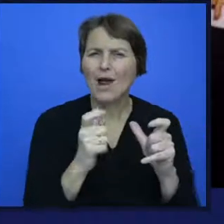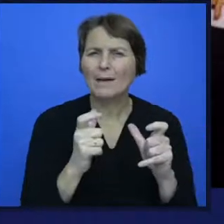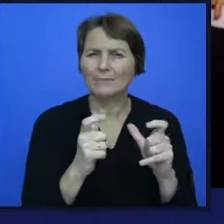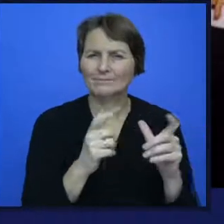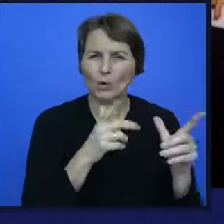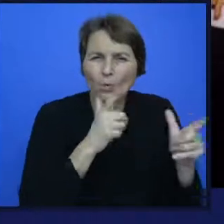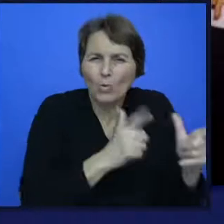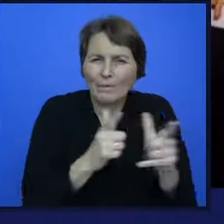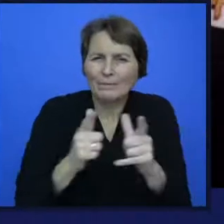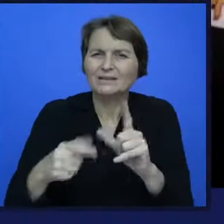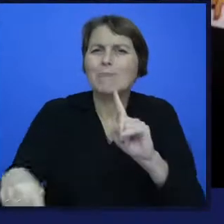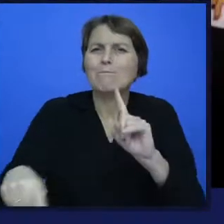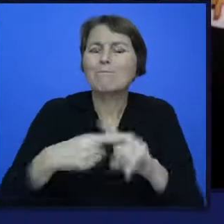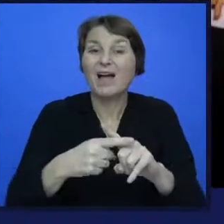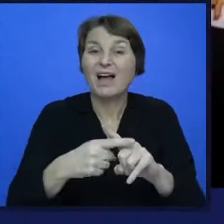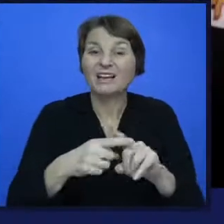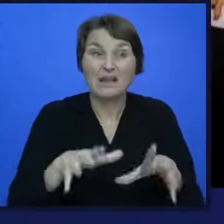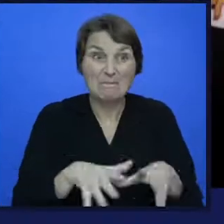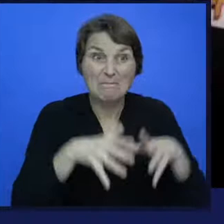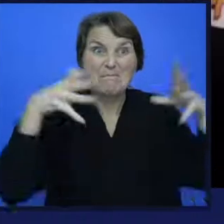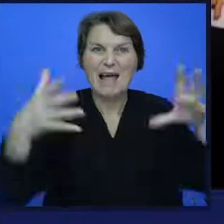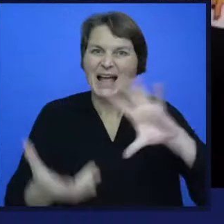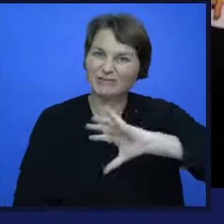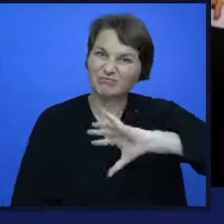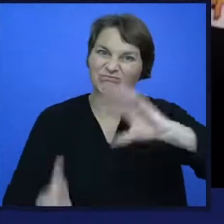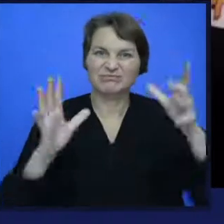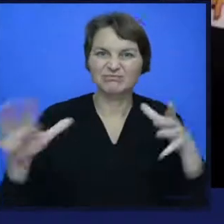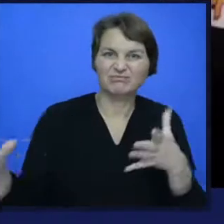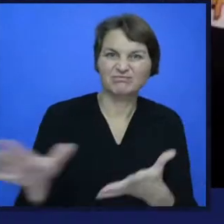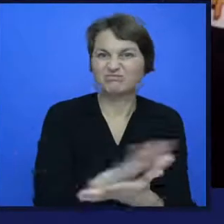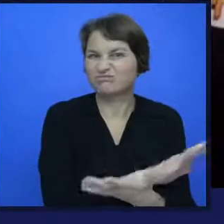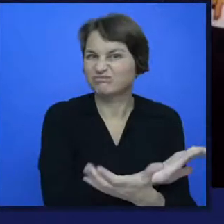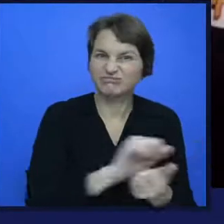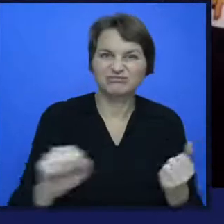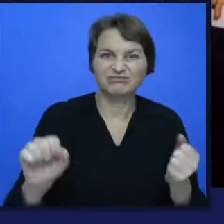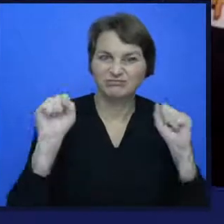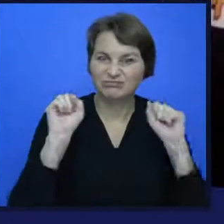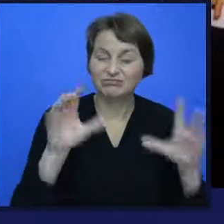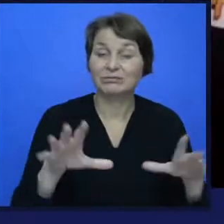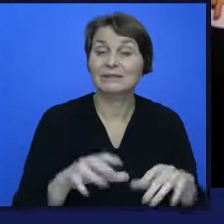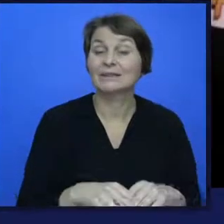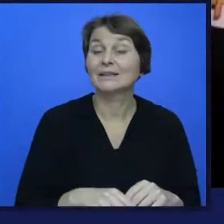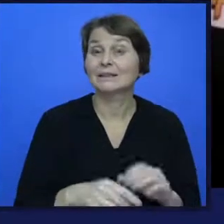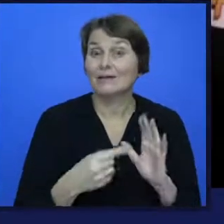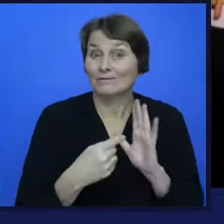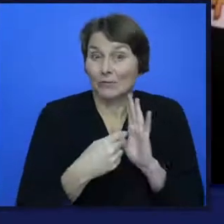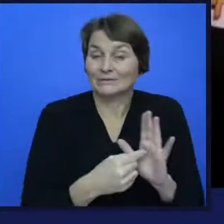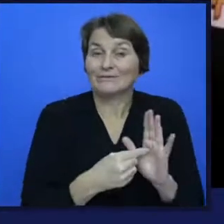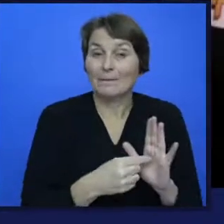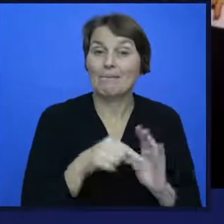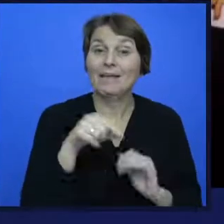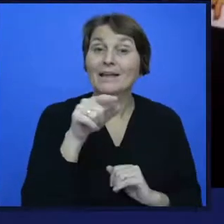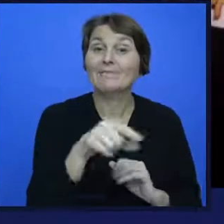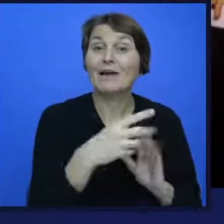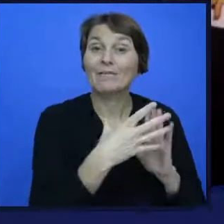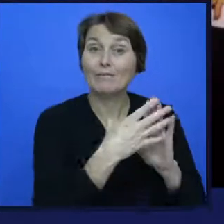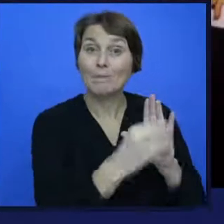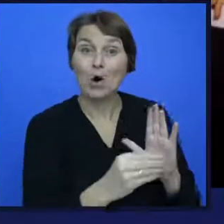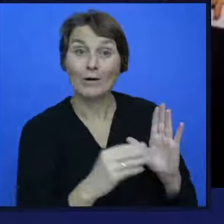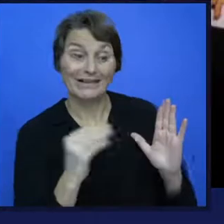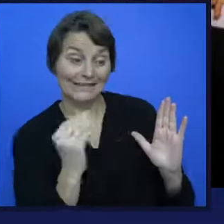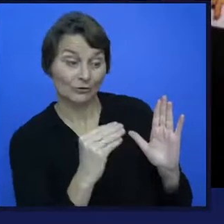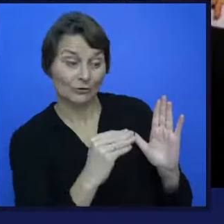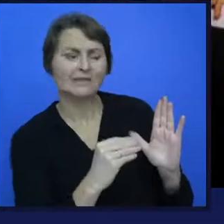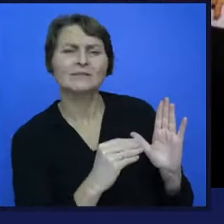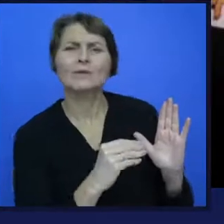Destruction, where they show statistics. For example, if I were to train a model to tell law enforcement in the United States where to go police,